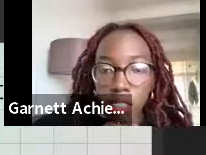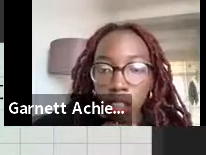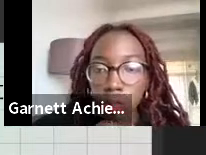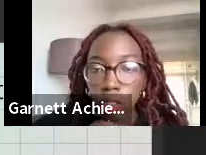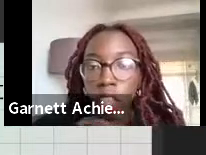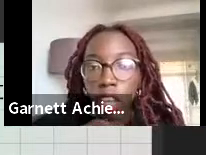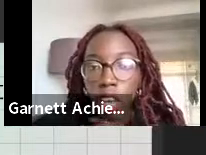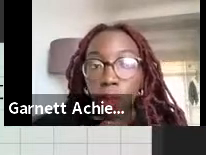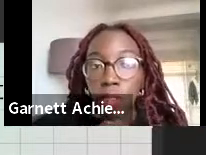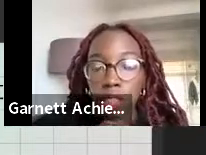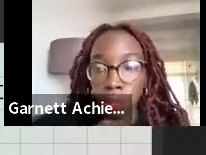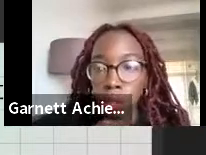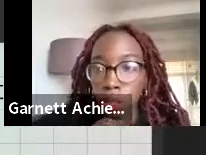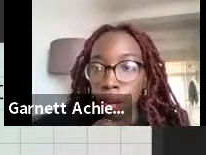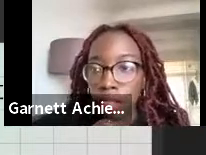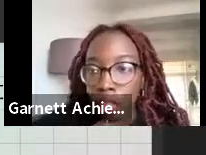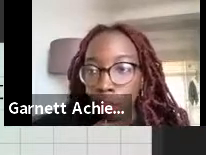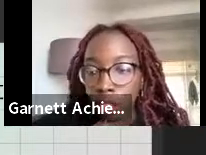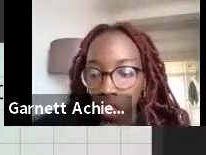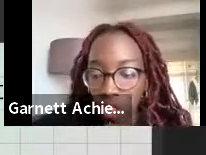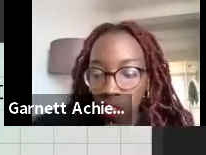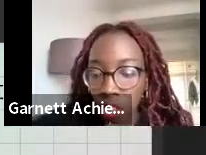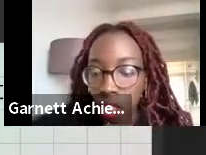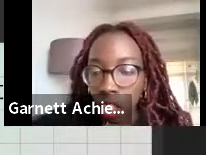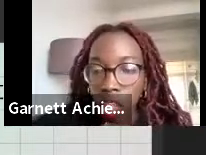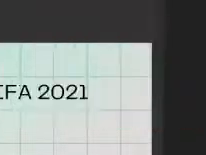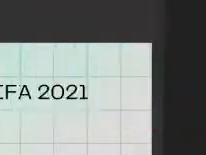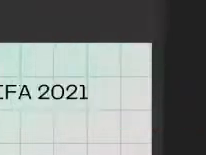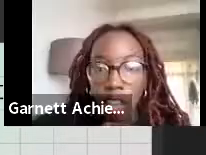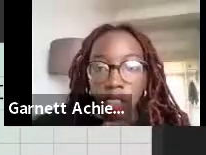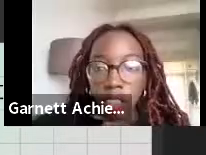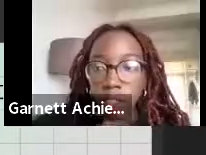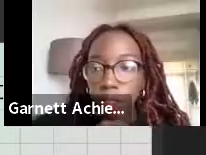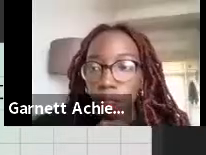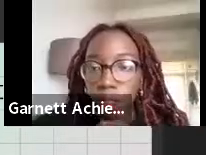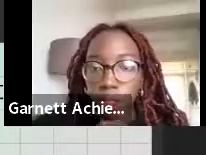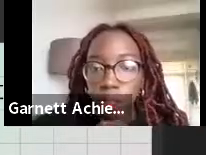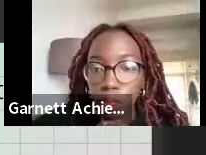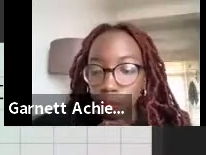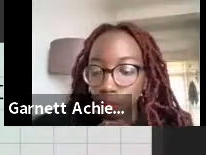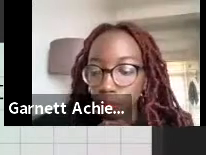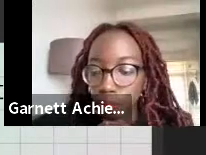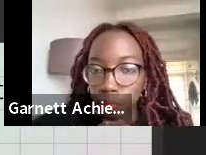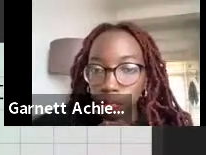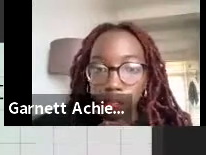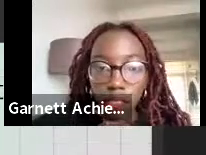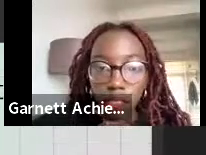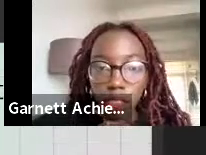Policy developed with the support of Paradigm Initiative. And